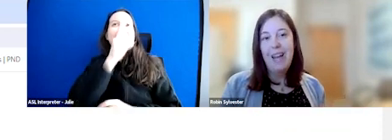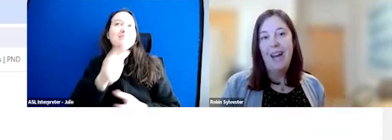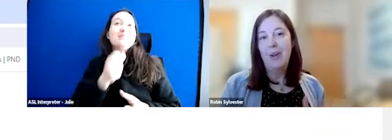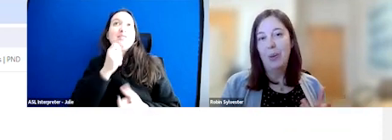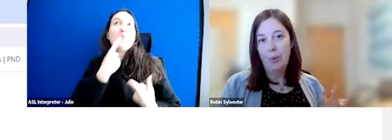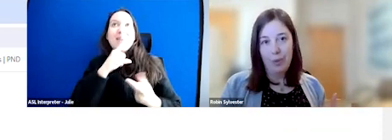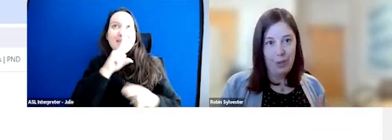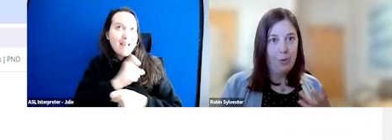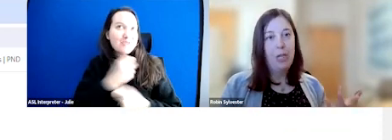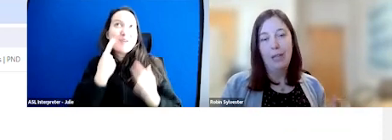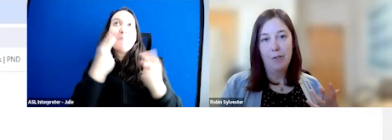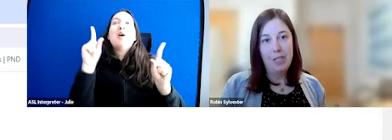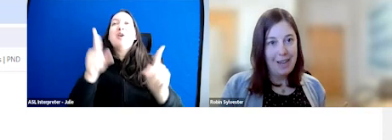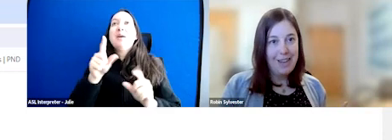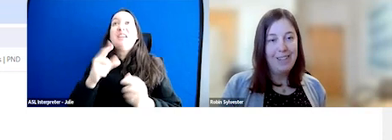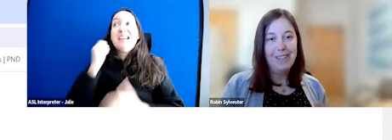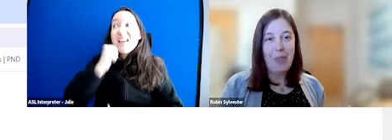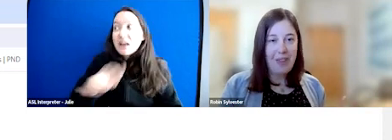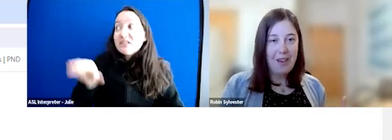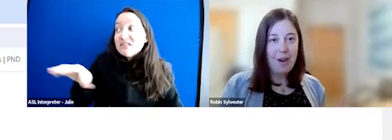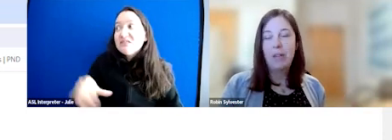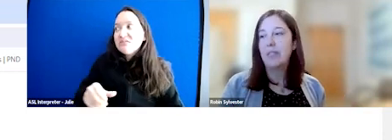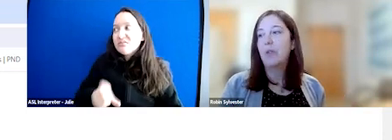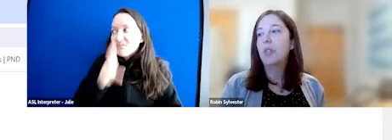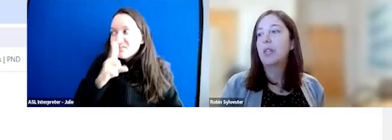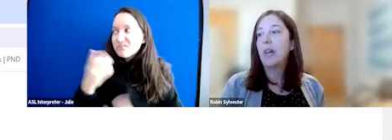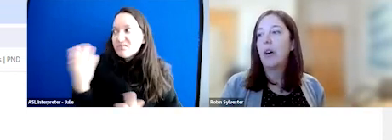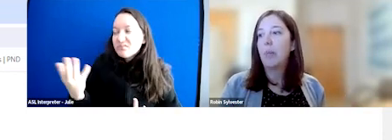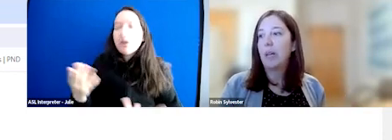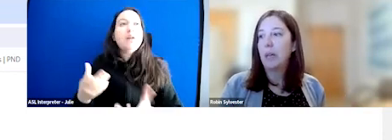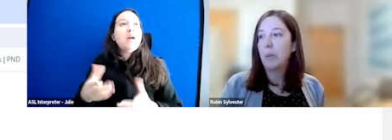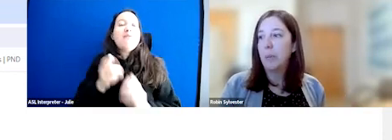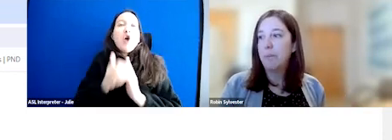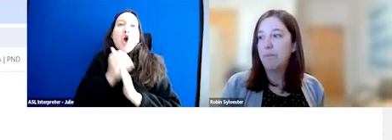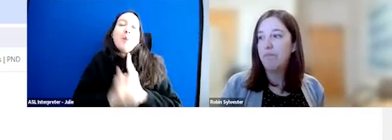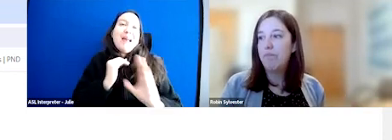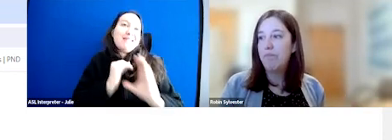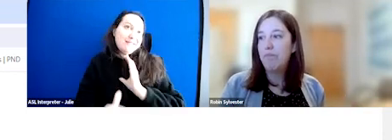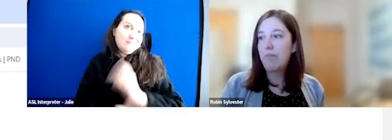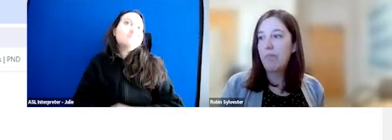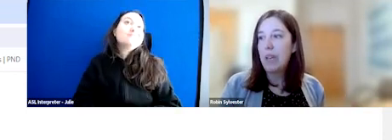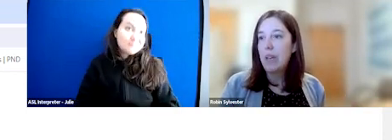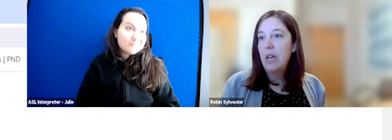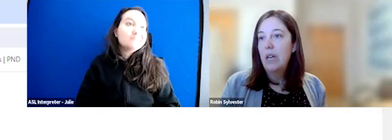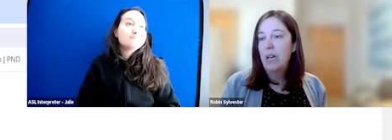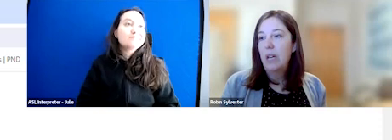date. And then you're, checking every day and it's not there, but instead you'll just get that automatic email.